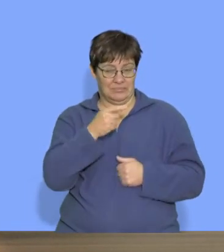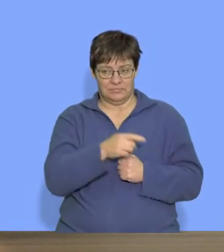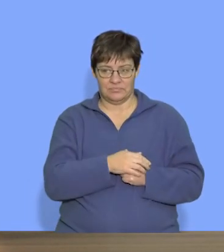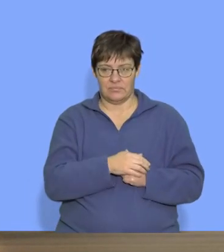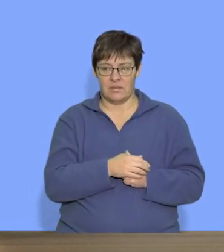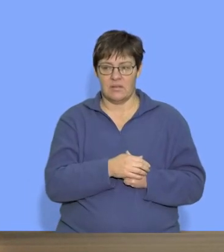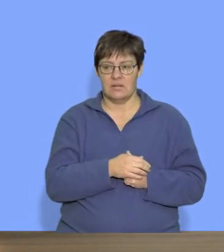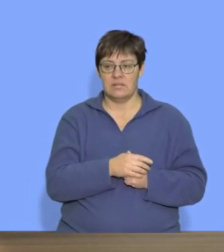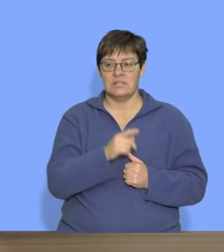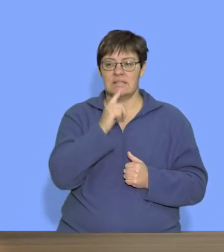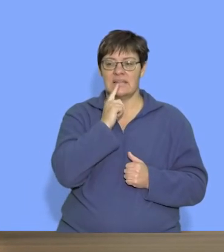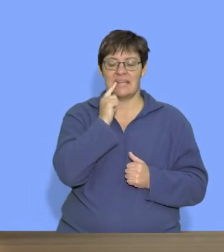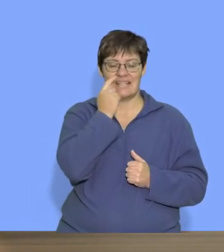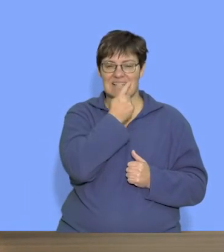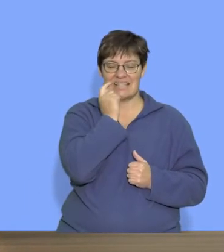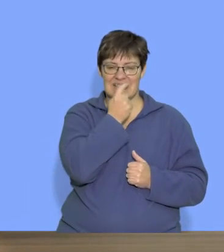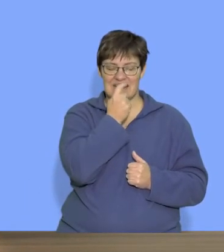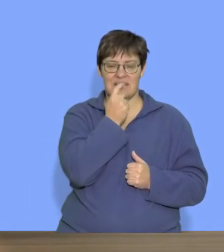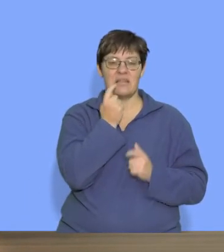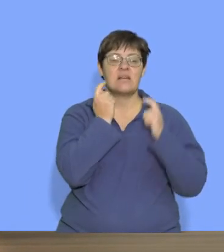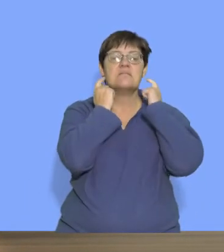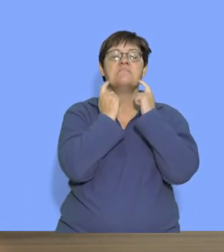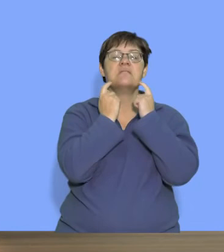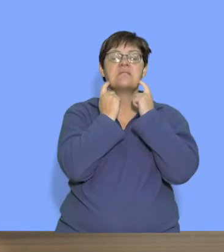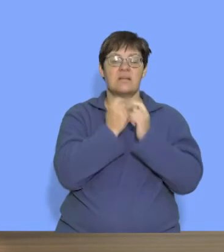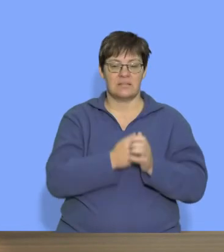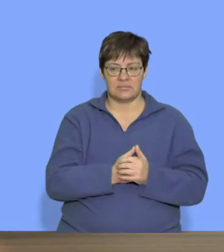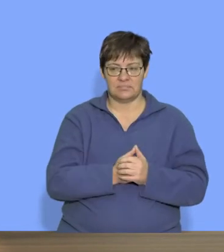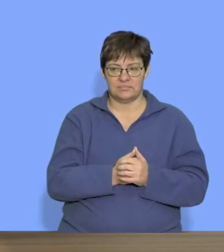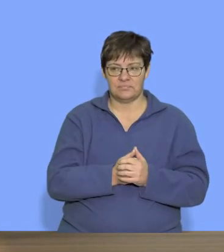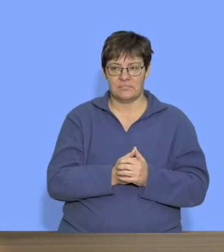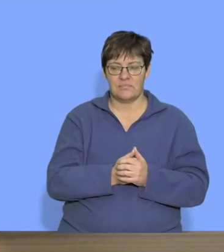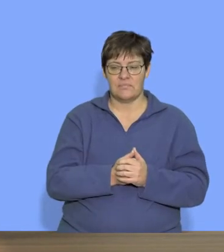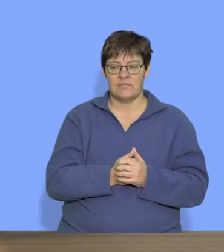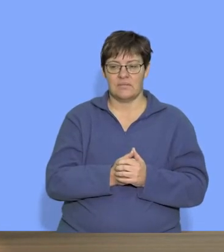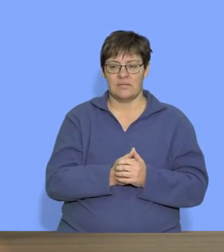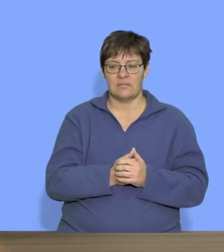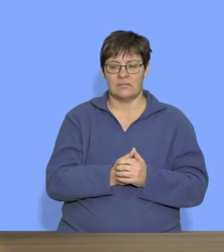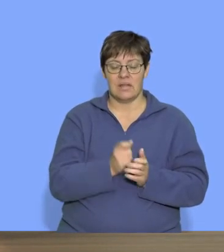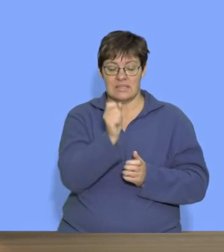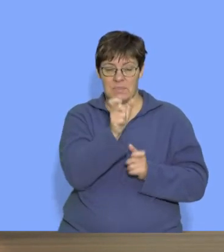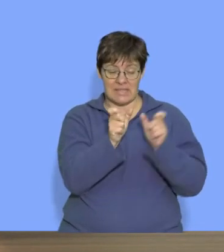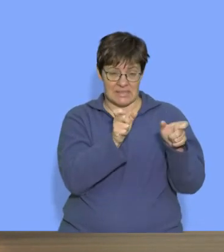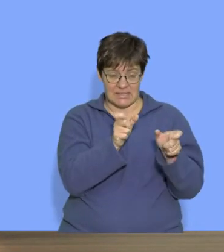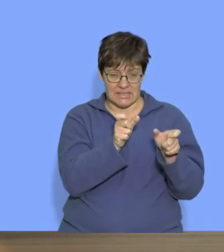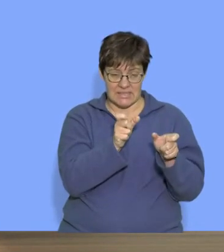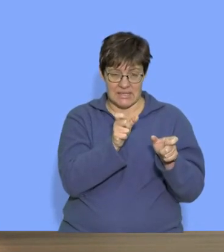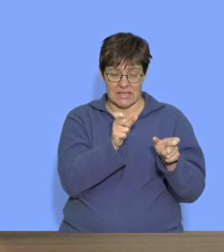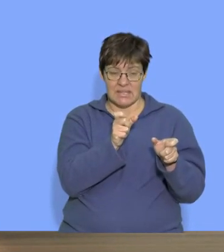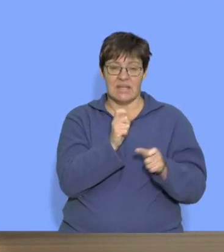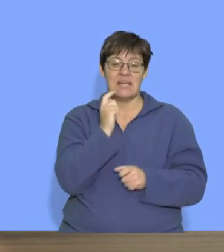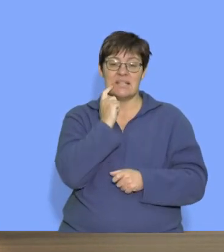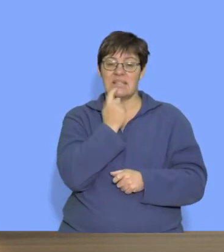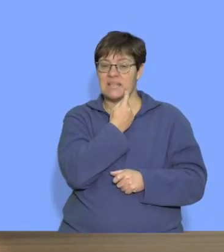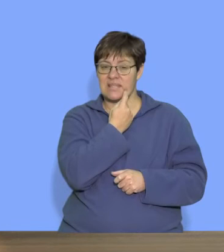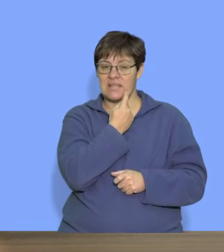space between the teeth in the upper jaw of a gorilla, that space between the teeth is